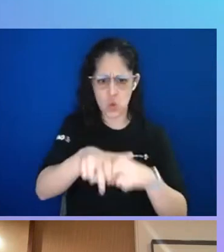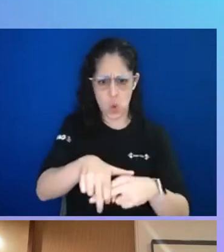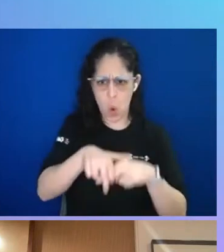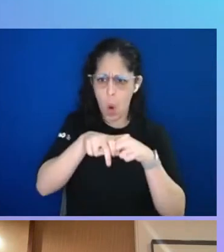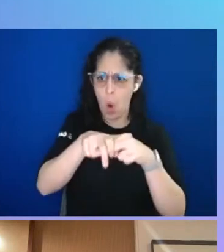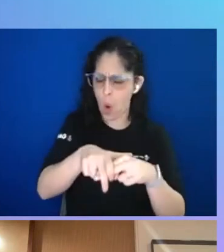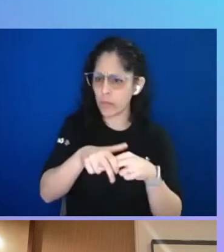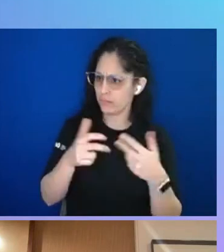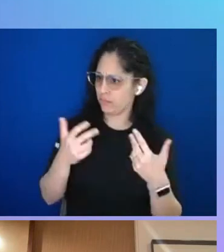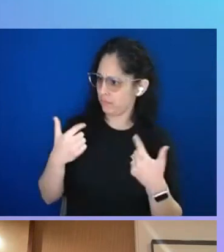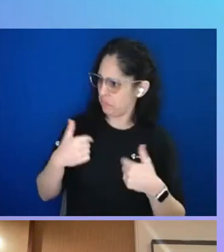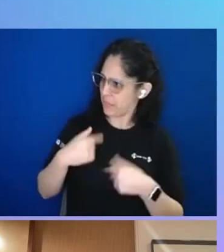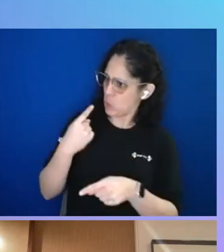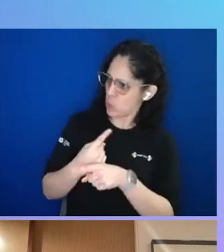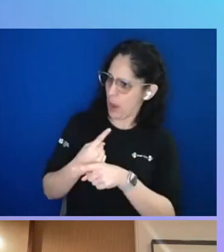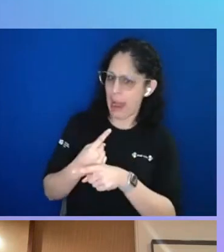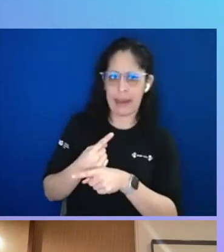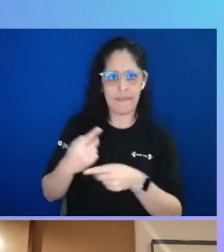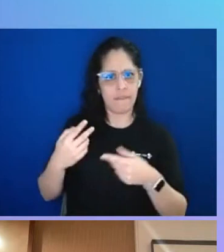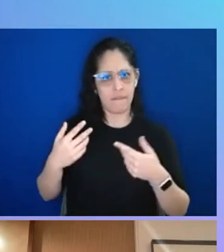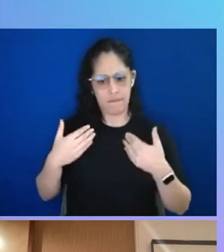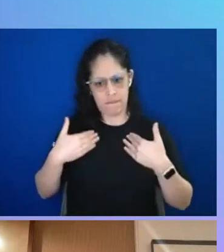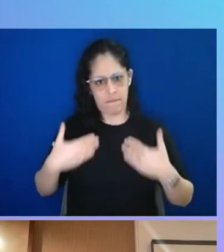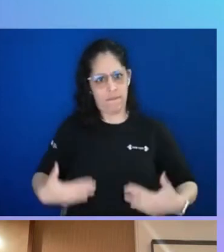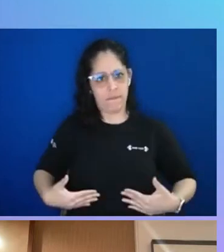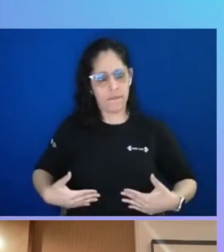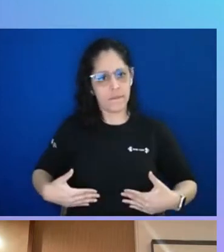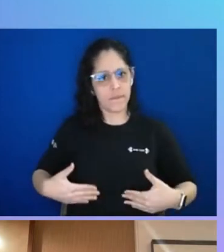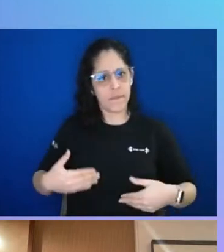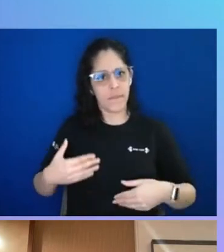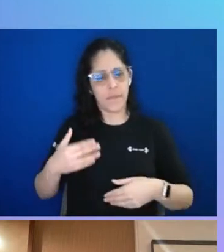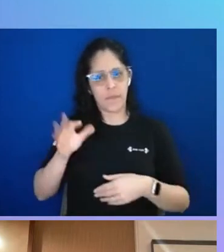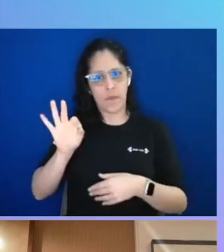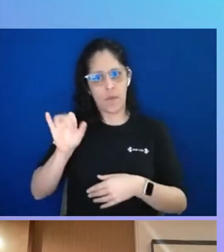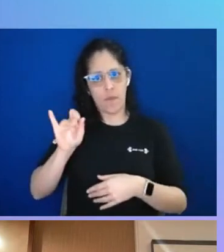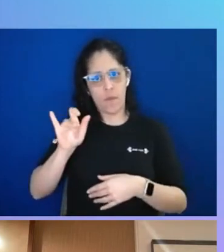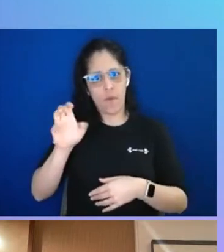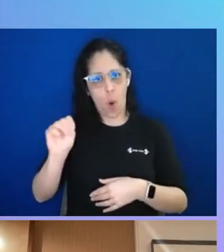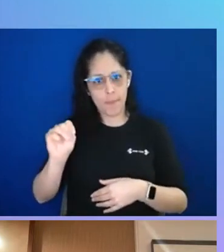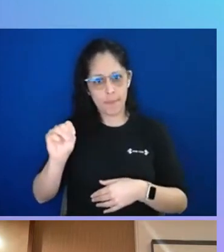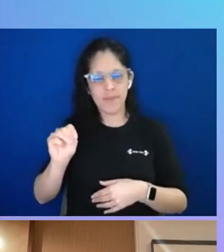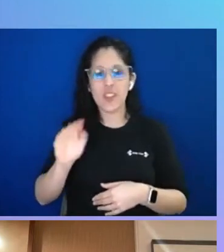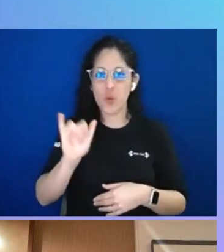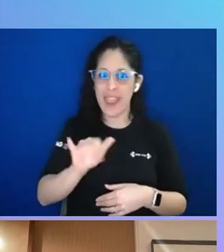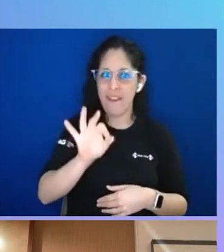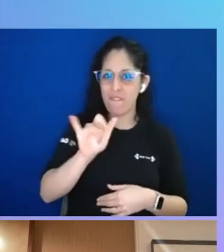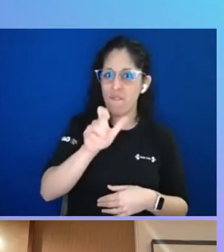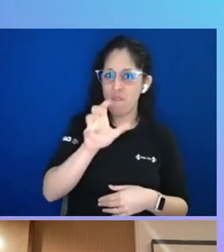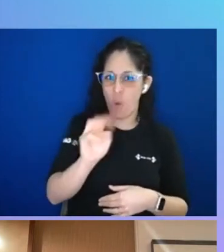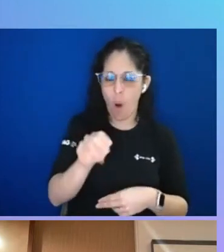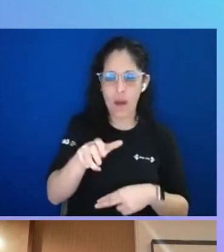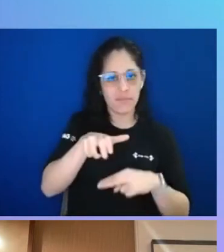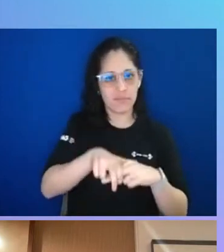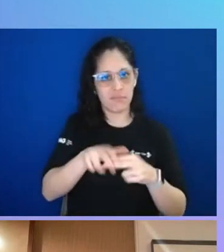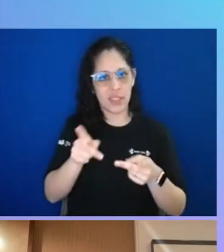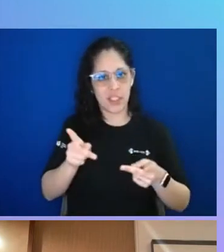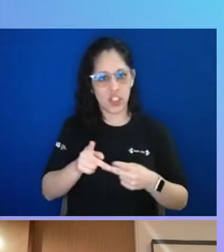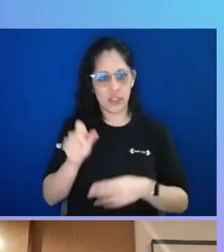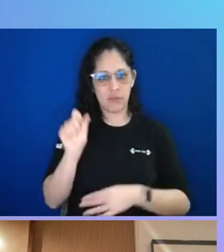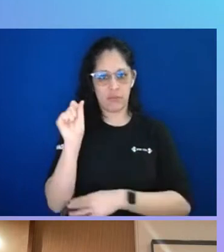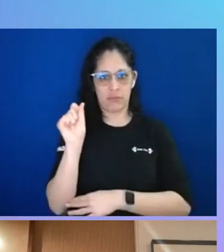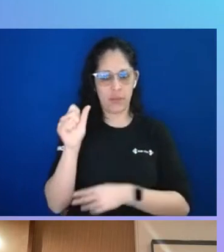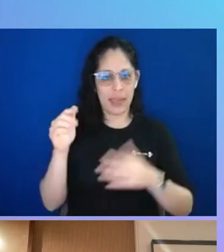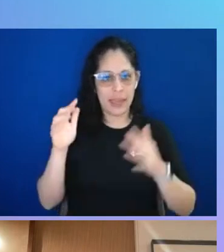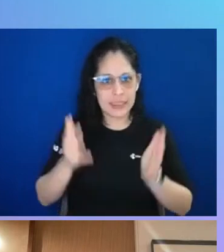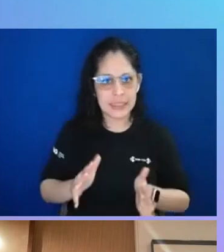alleviate said form anxiety. And Form Assist is a feature that uses sensors and softwares